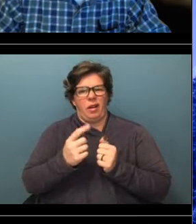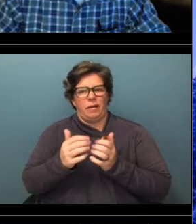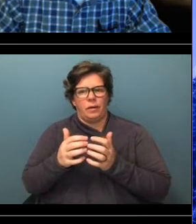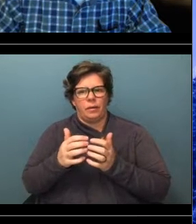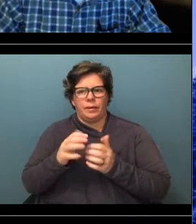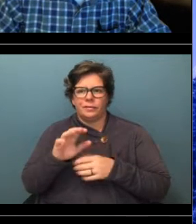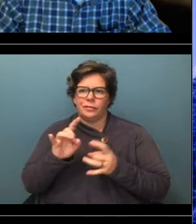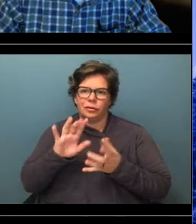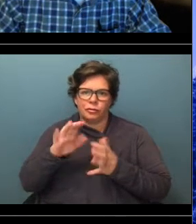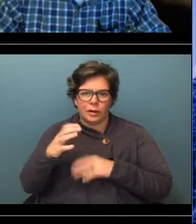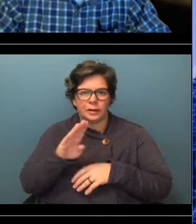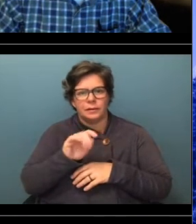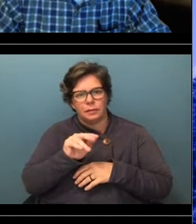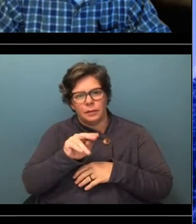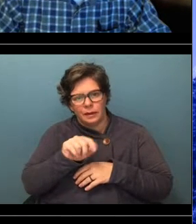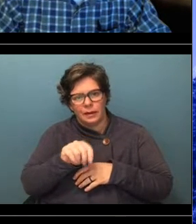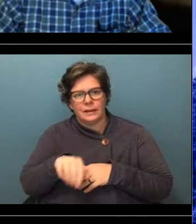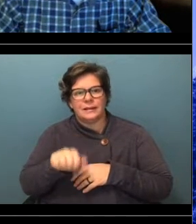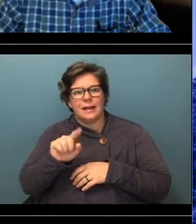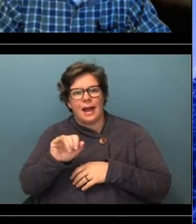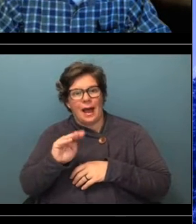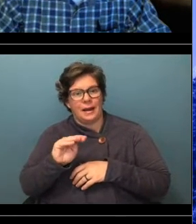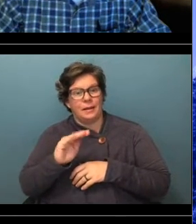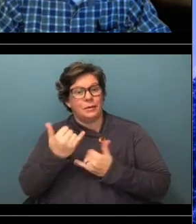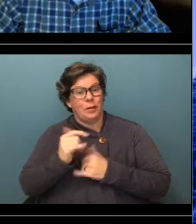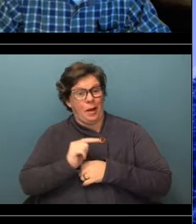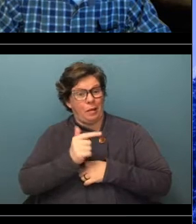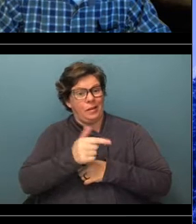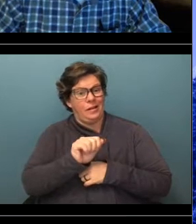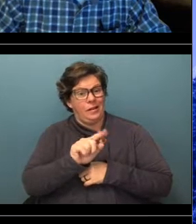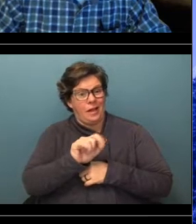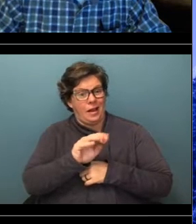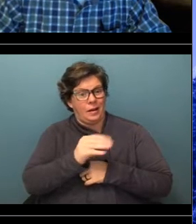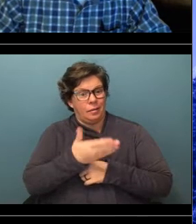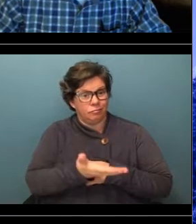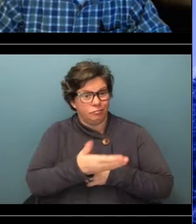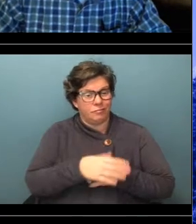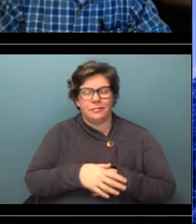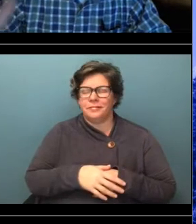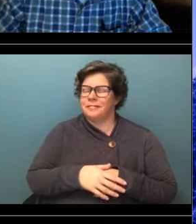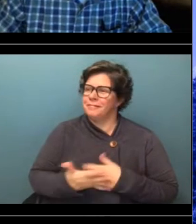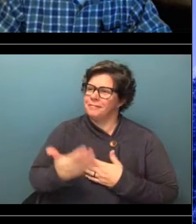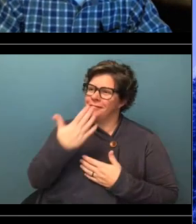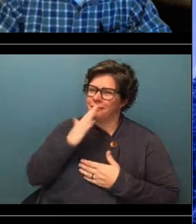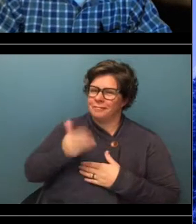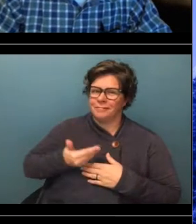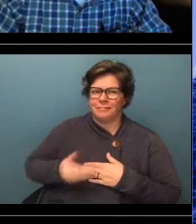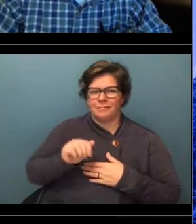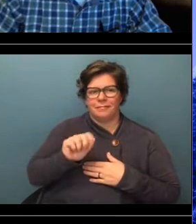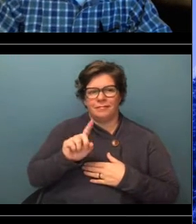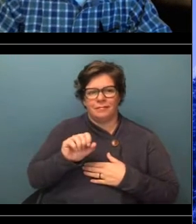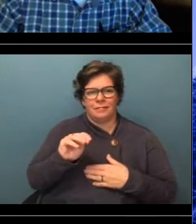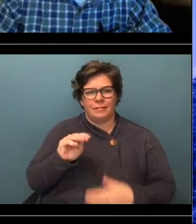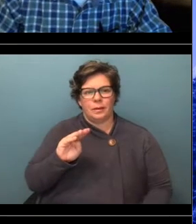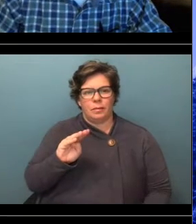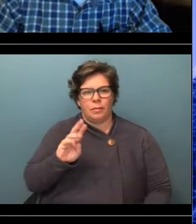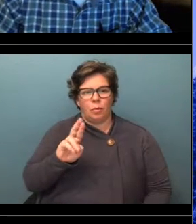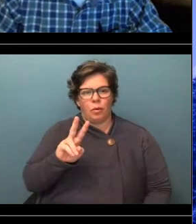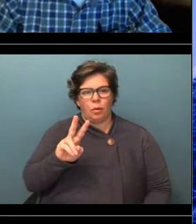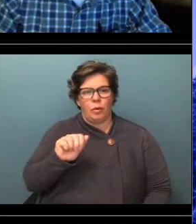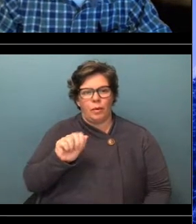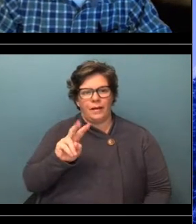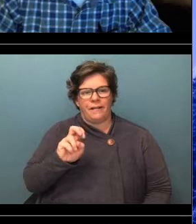like Belinda and Adam. So I'll hand it over to Adam. Hi, my name is Adam Moravec. I'm the